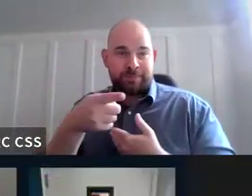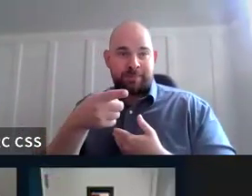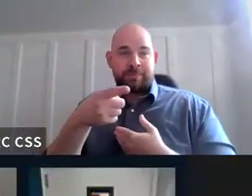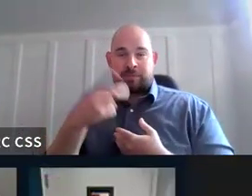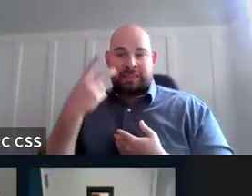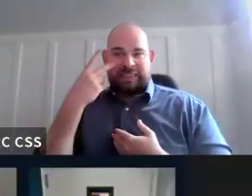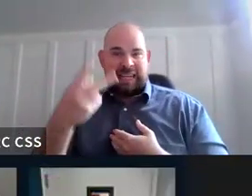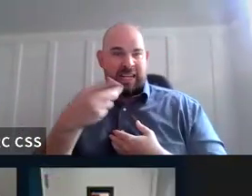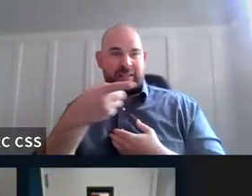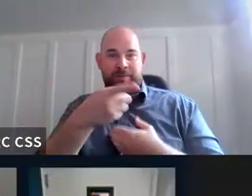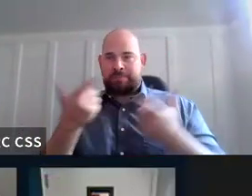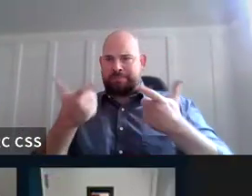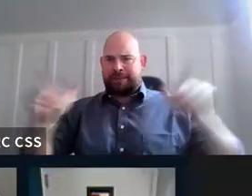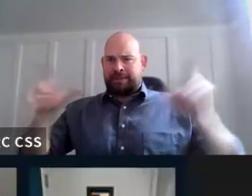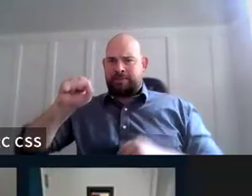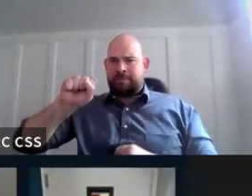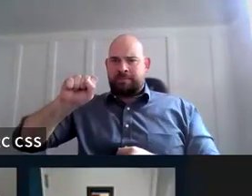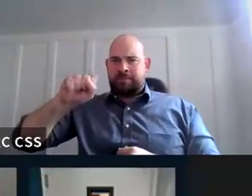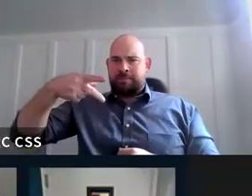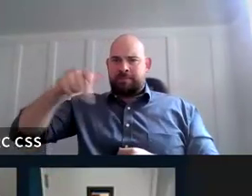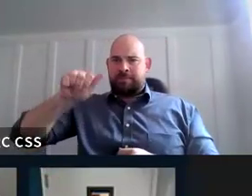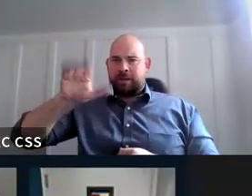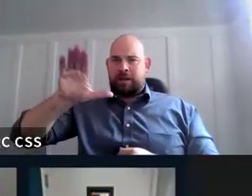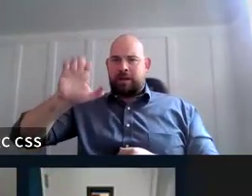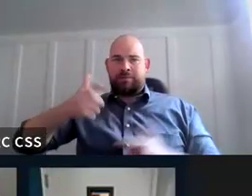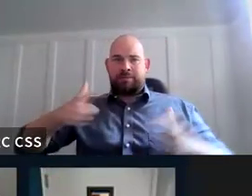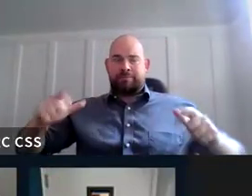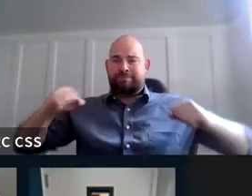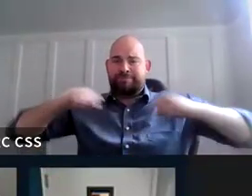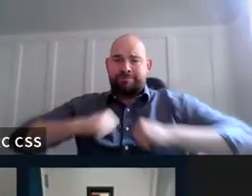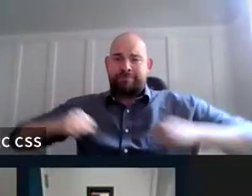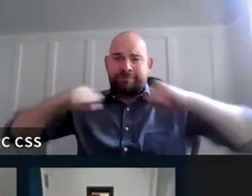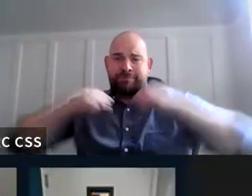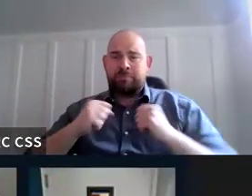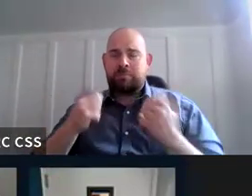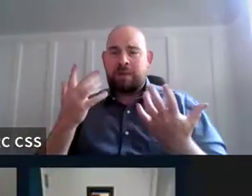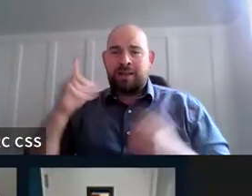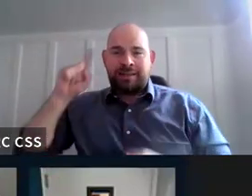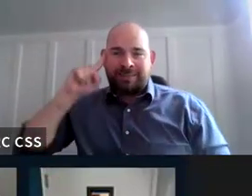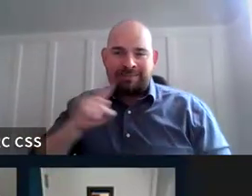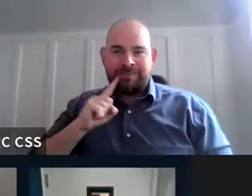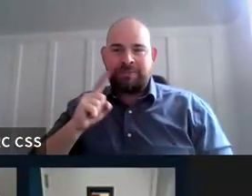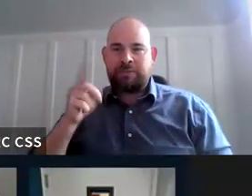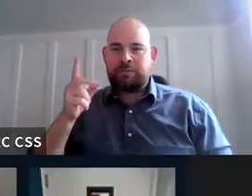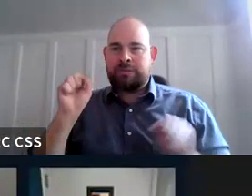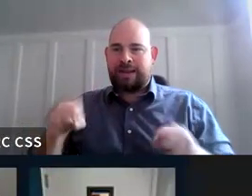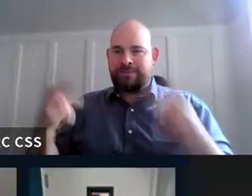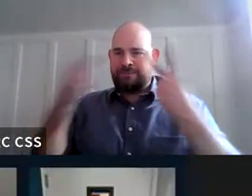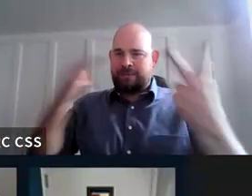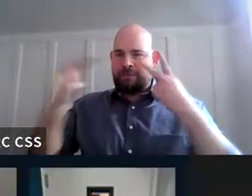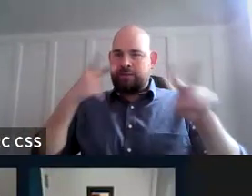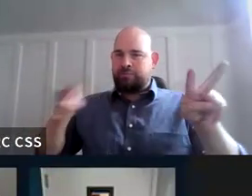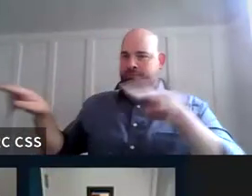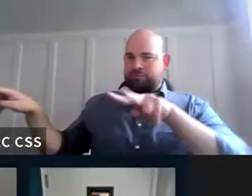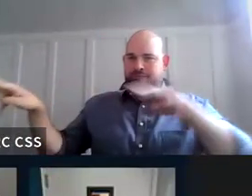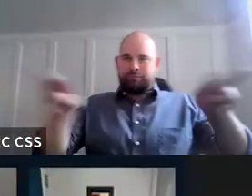The next room we went into was the kitchen. You can see it's a huge space, very big space, very roomy. And